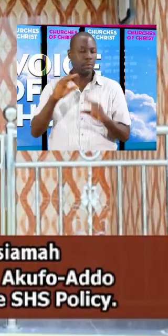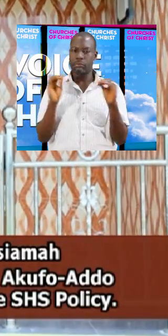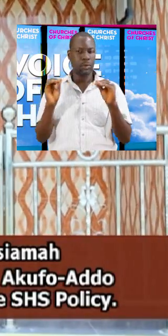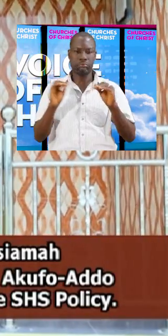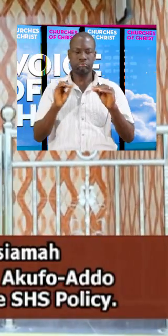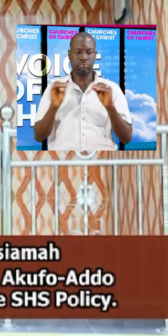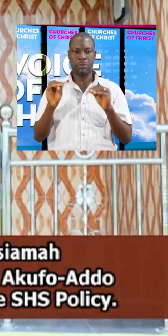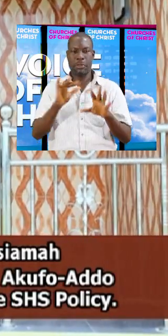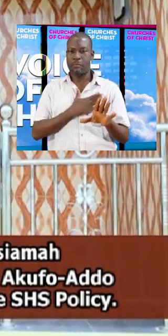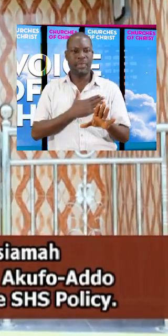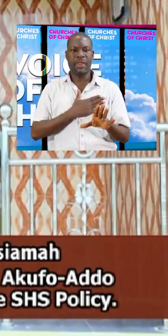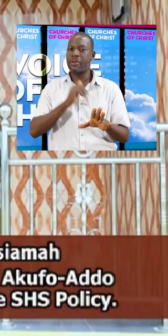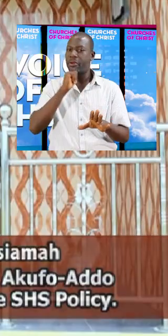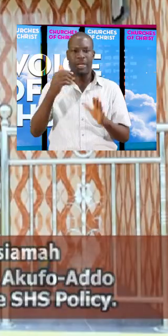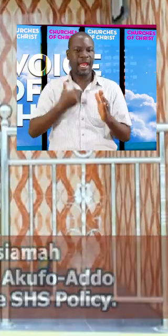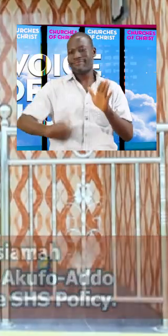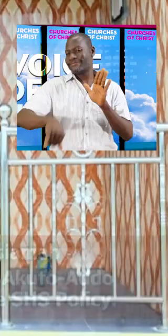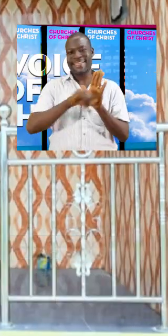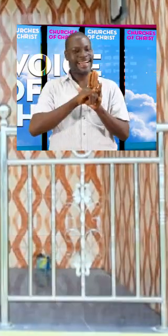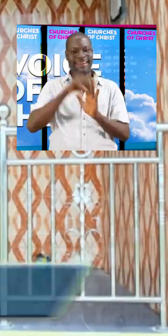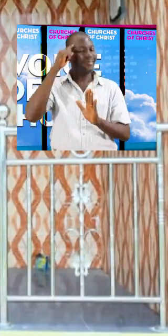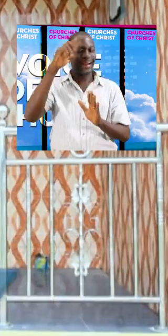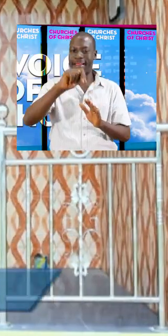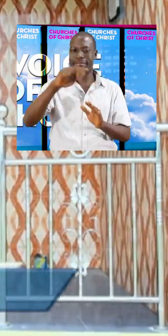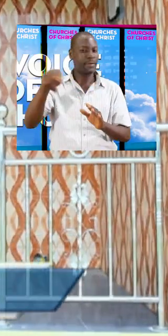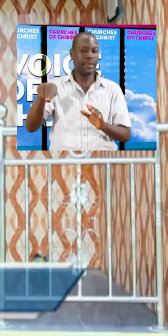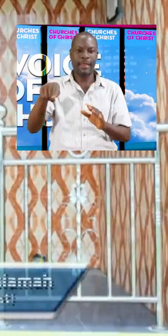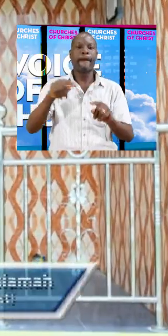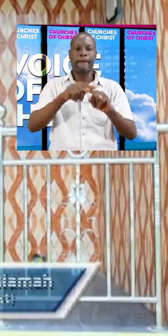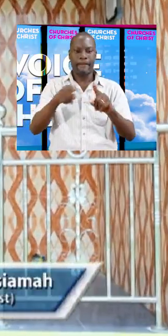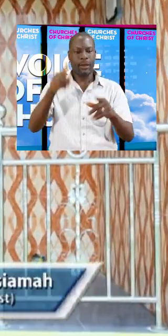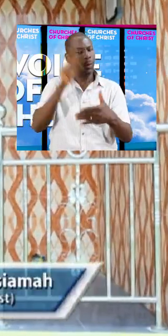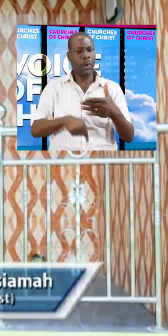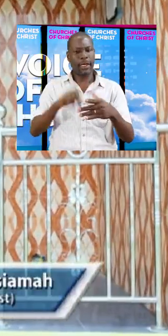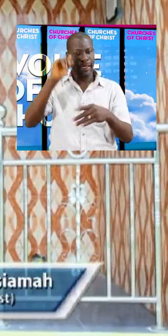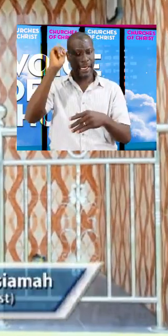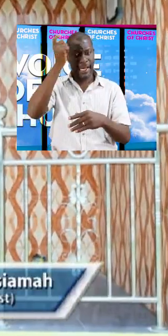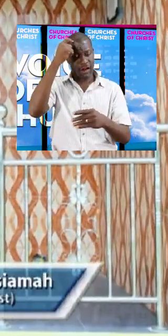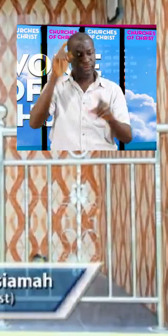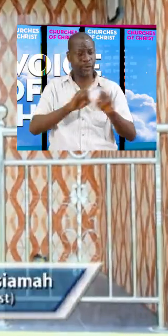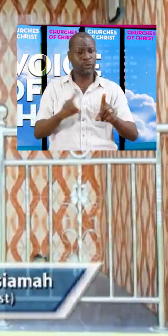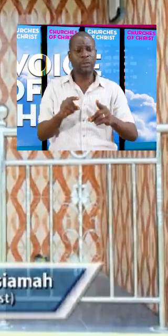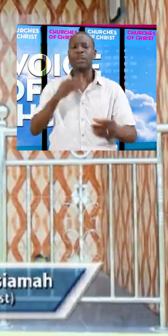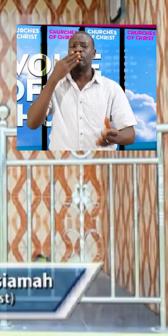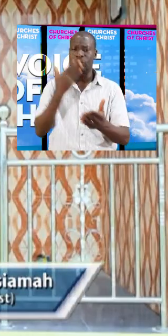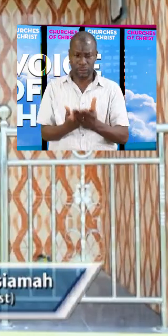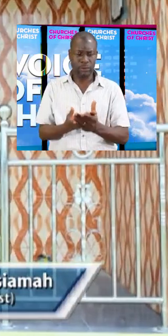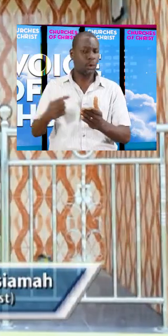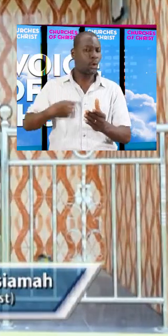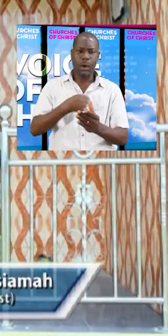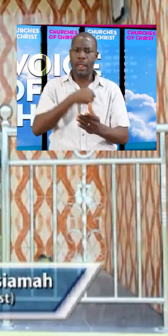register ekura MPP for card. Min krabi. Nemom ade a obi ye a eye papa no. Ye